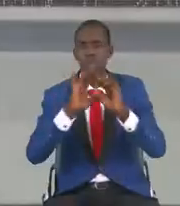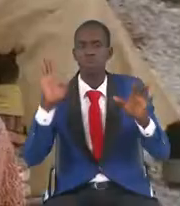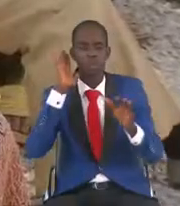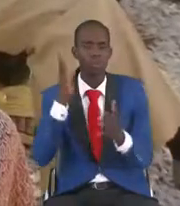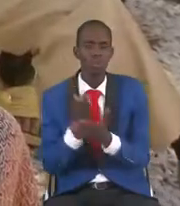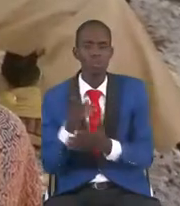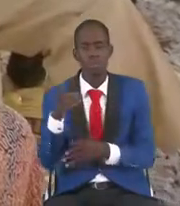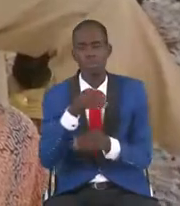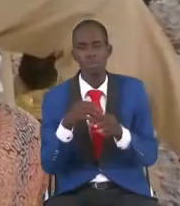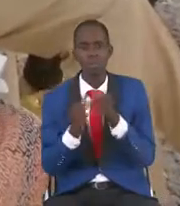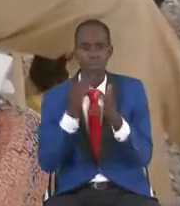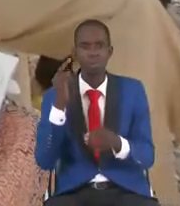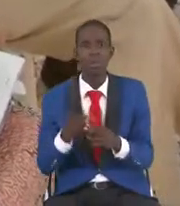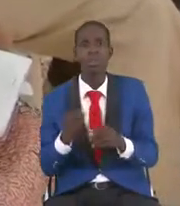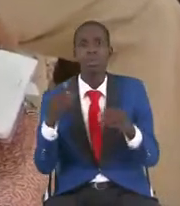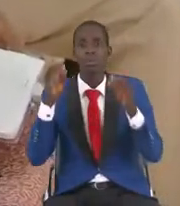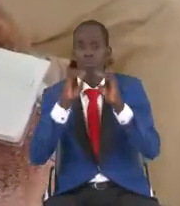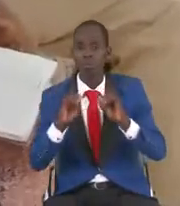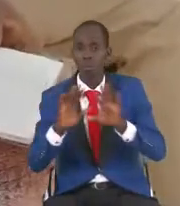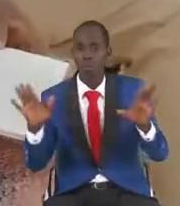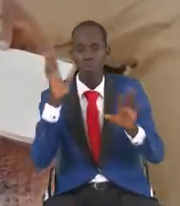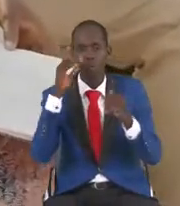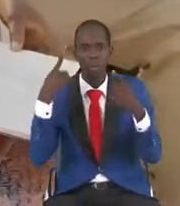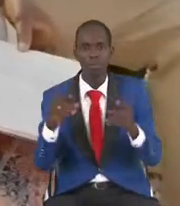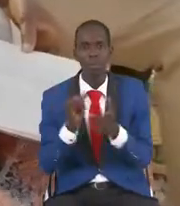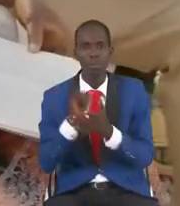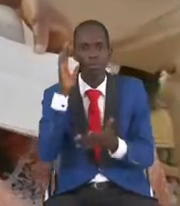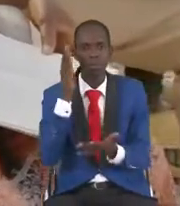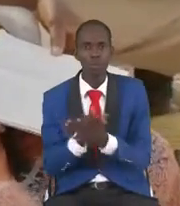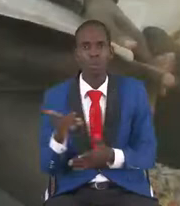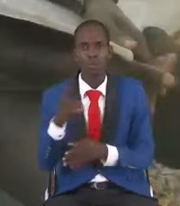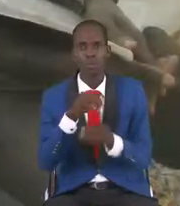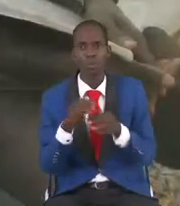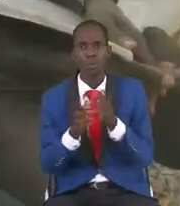you. I said, nothing will happen that will stop you. Amen.